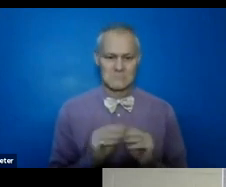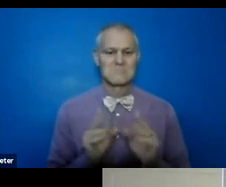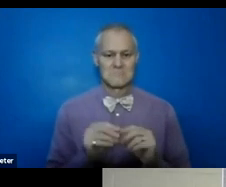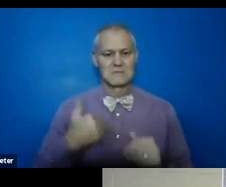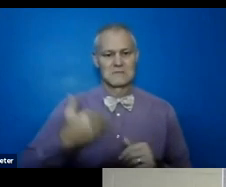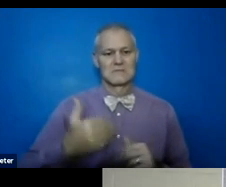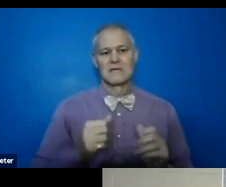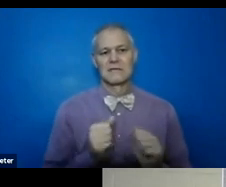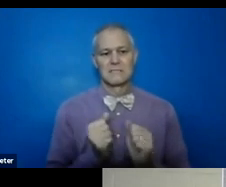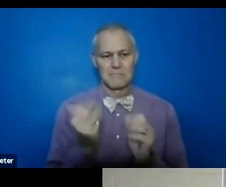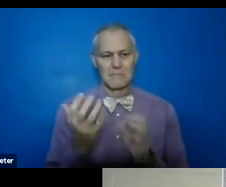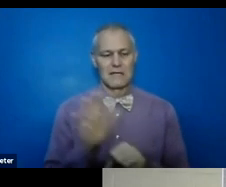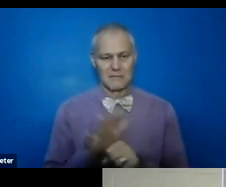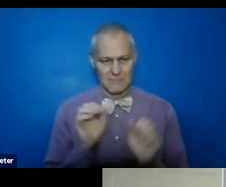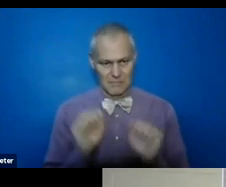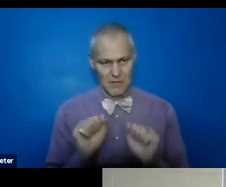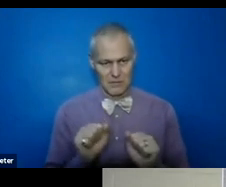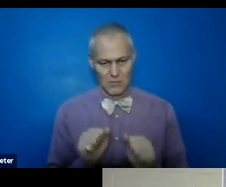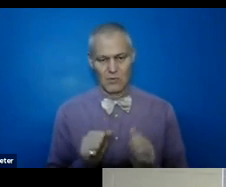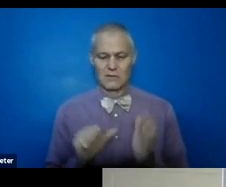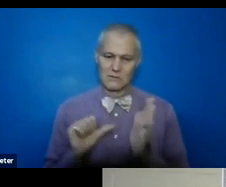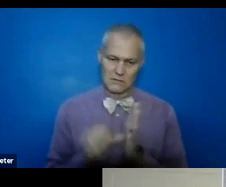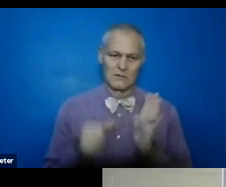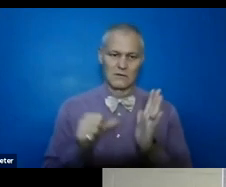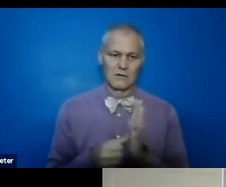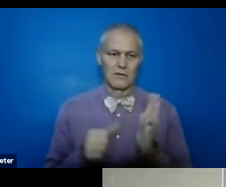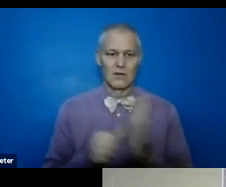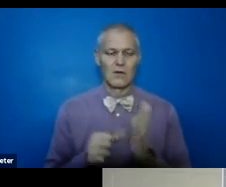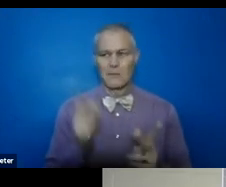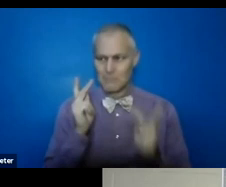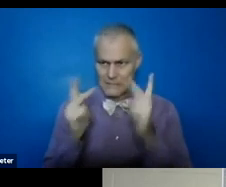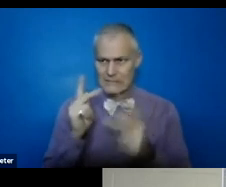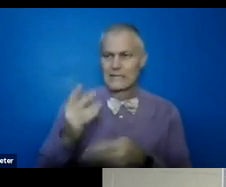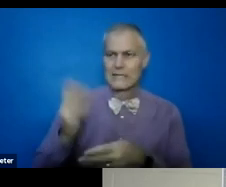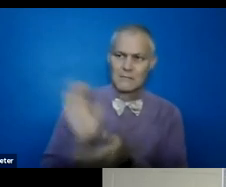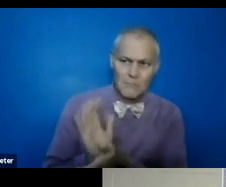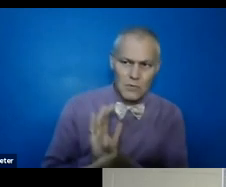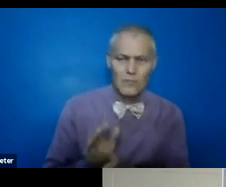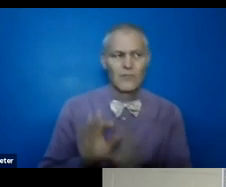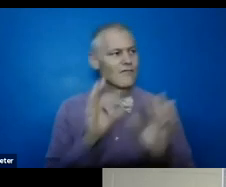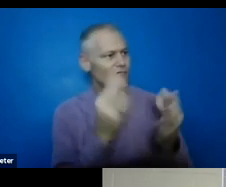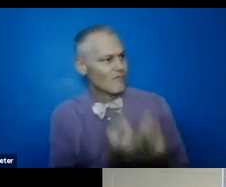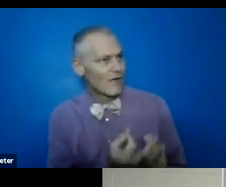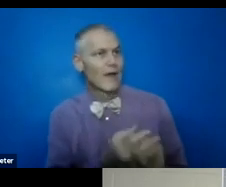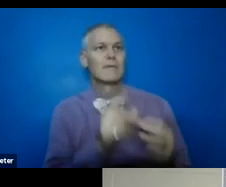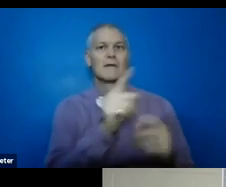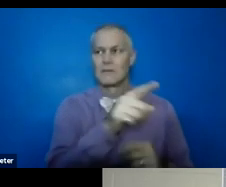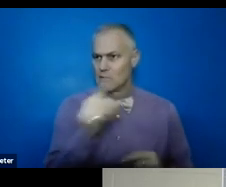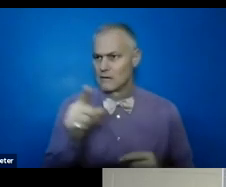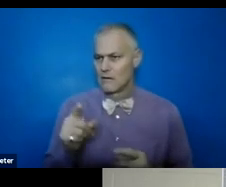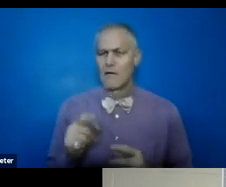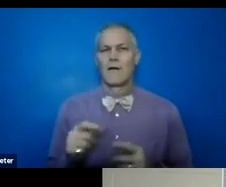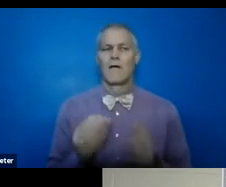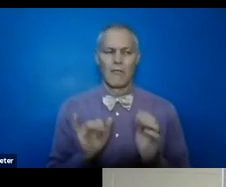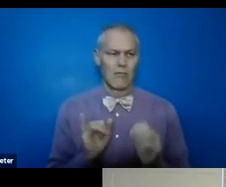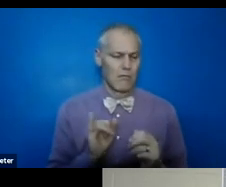possible, and to be reinforced by what people are seeing in media, what they're hearing from their family, what they're seeing in other settings. So kind of